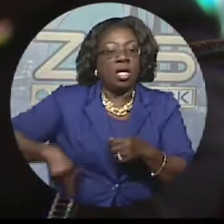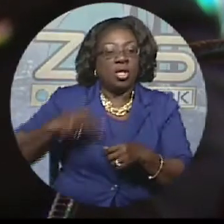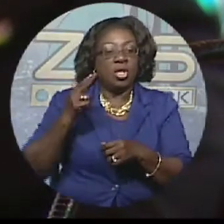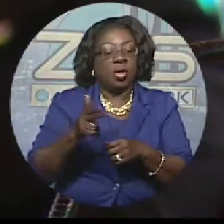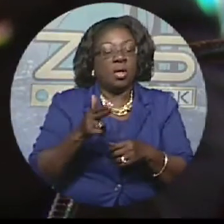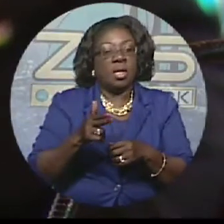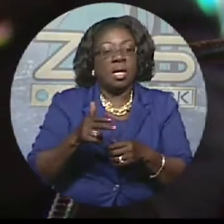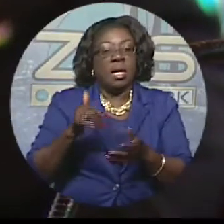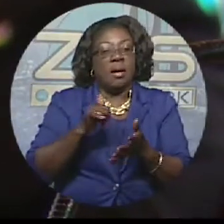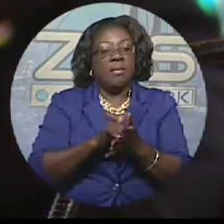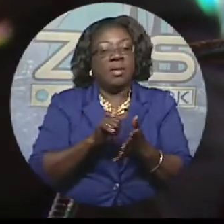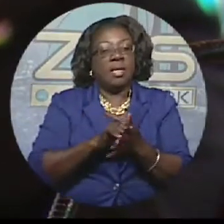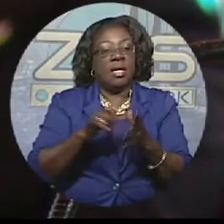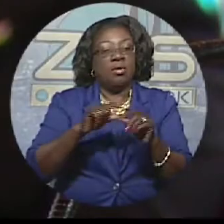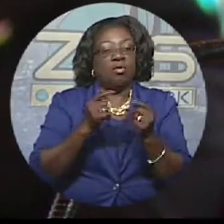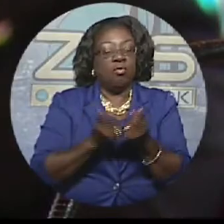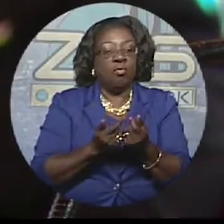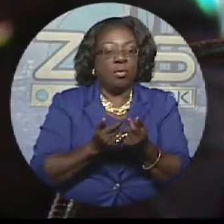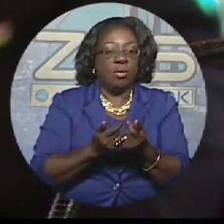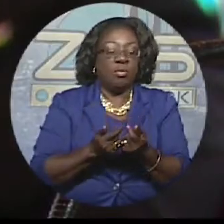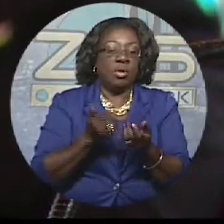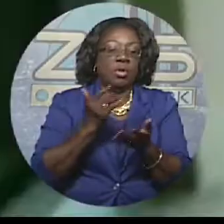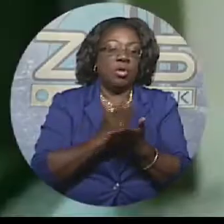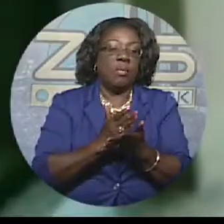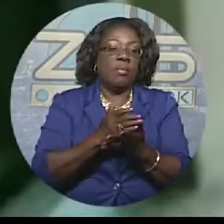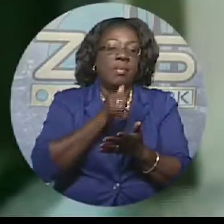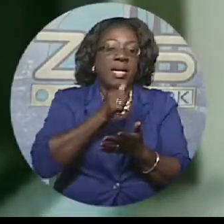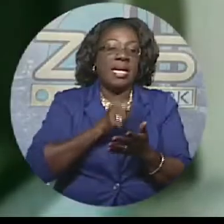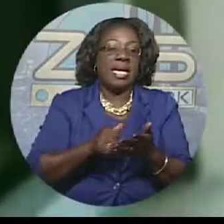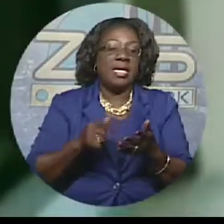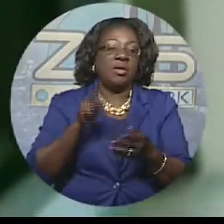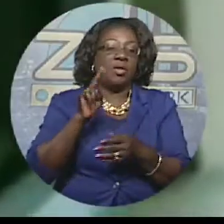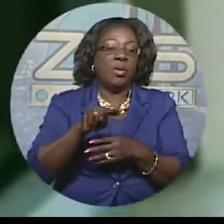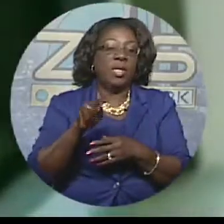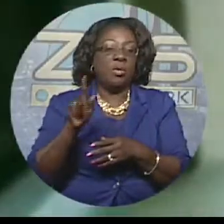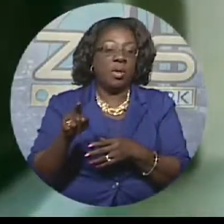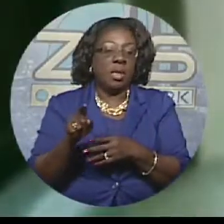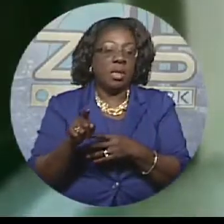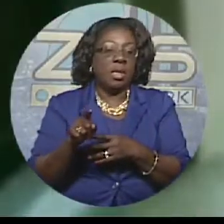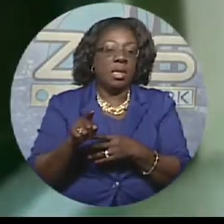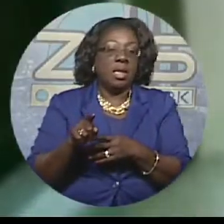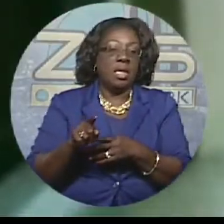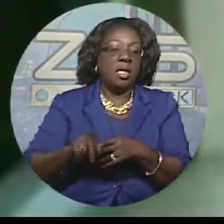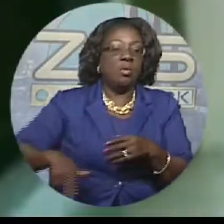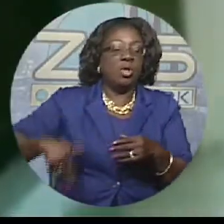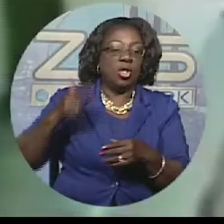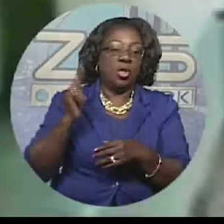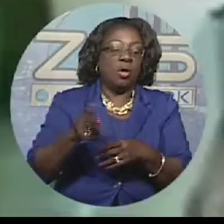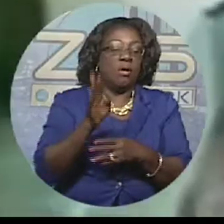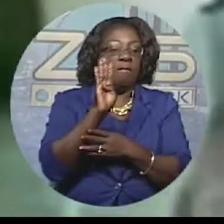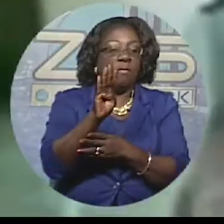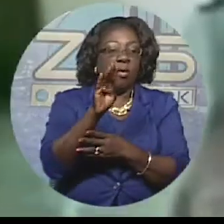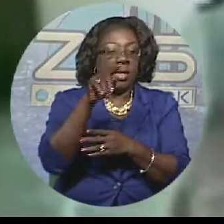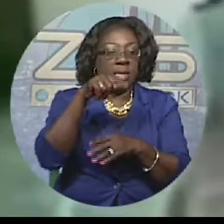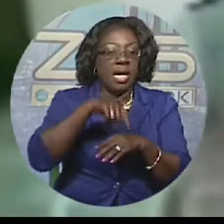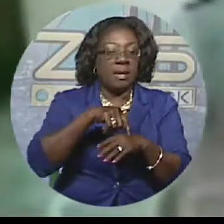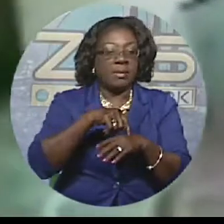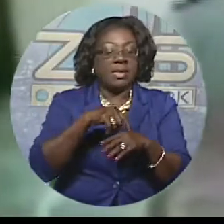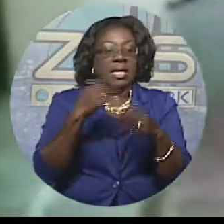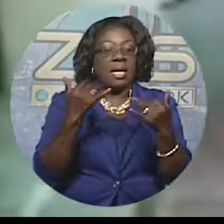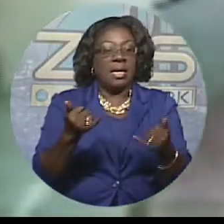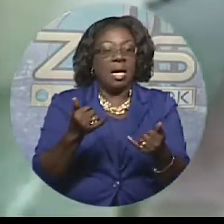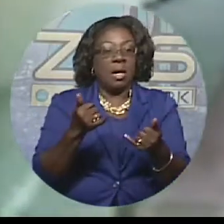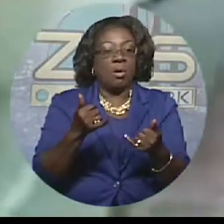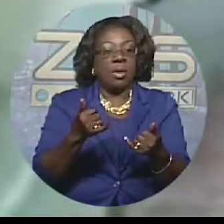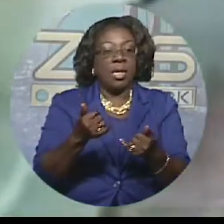rebellion would be short-lived. By the age of 21, he attempted to rob an armored truck, but was shot 4 times and then lost his vision. And even